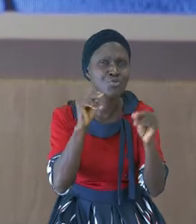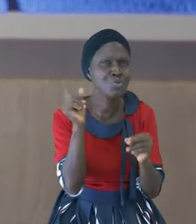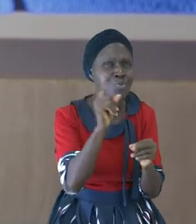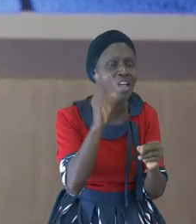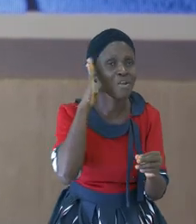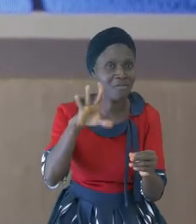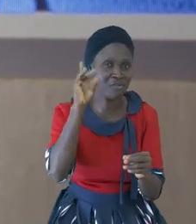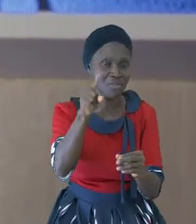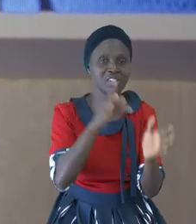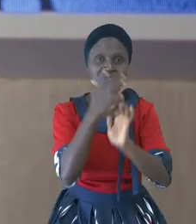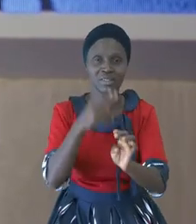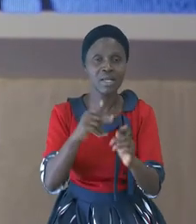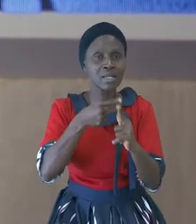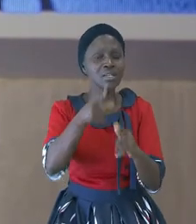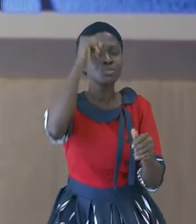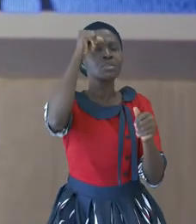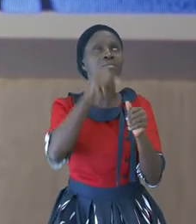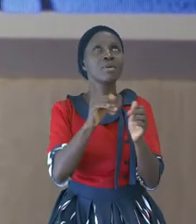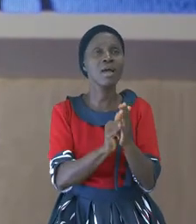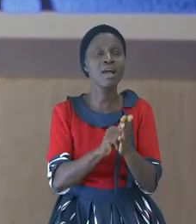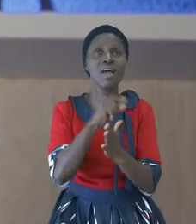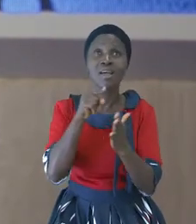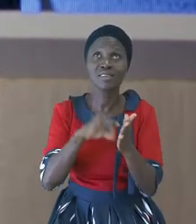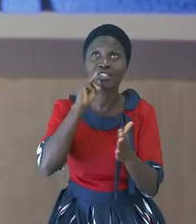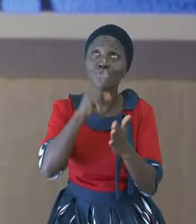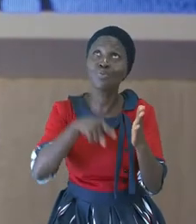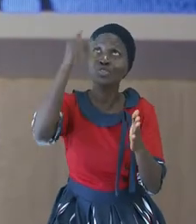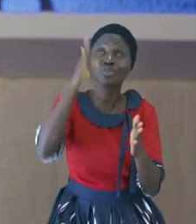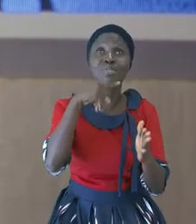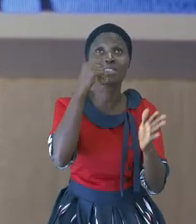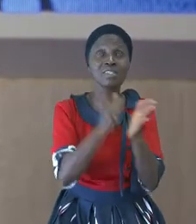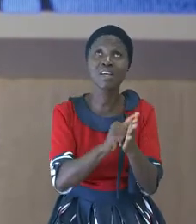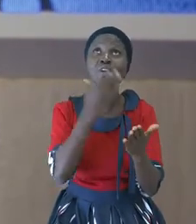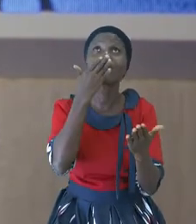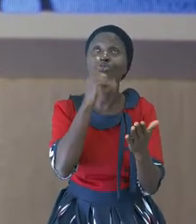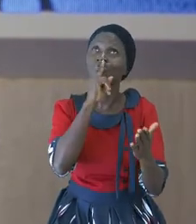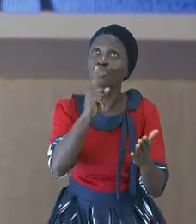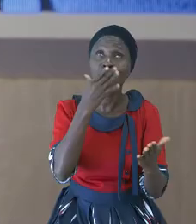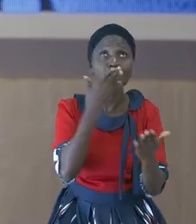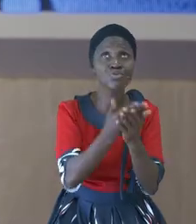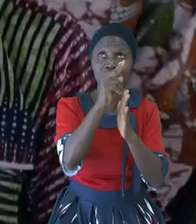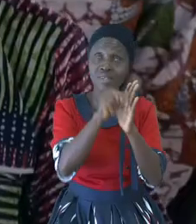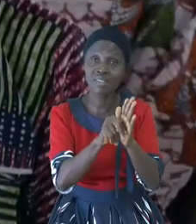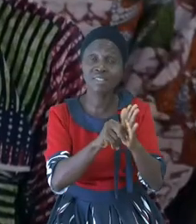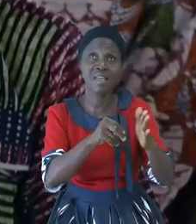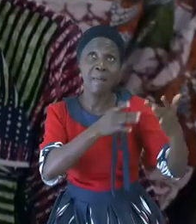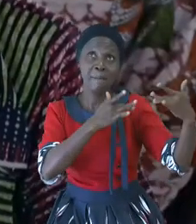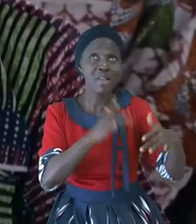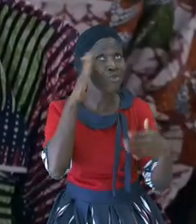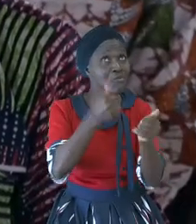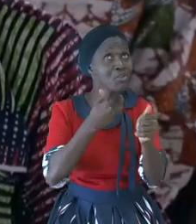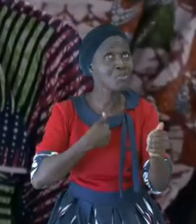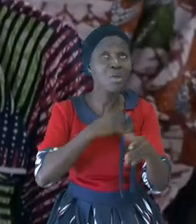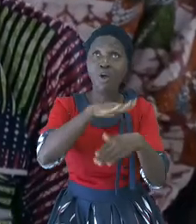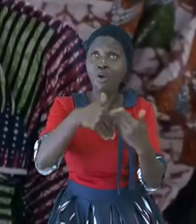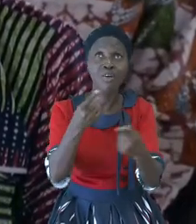he said, that surely goodness and mercy shall follow me all the days of